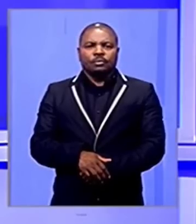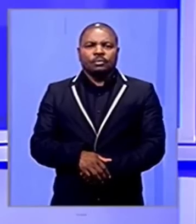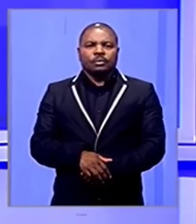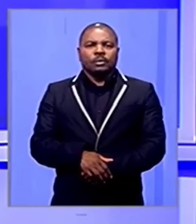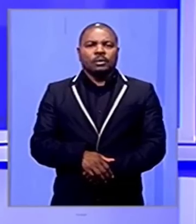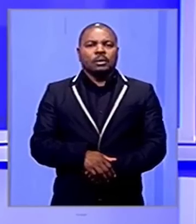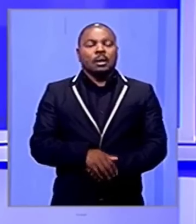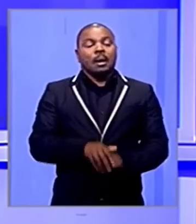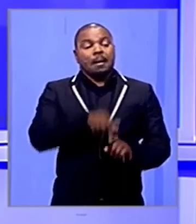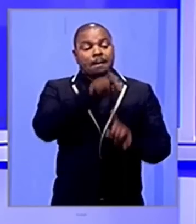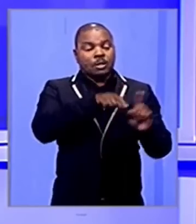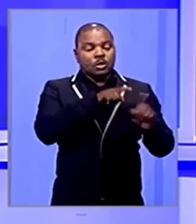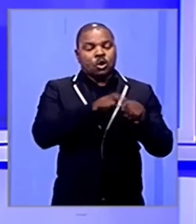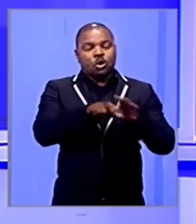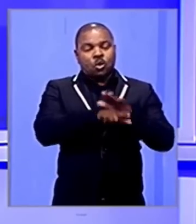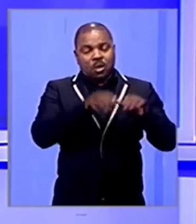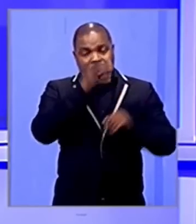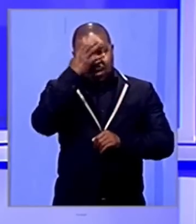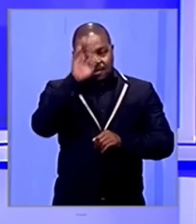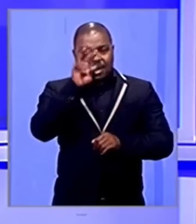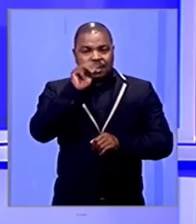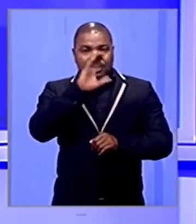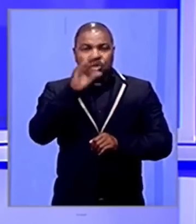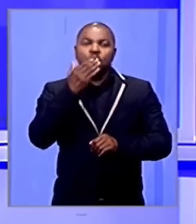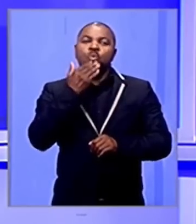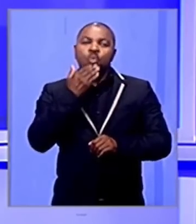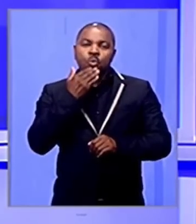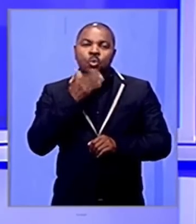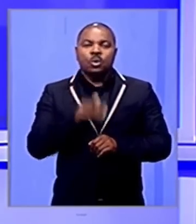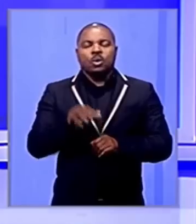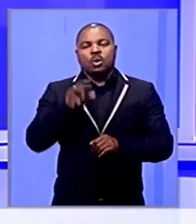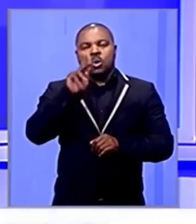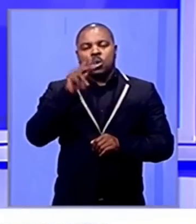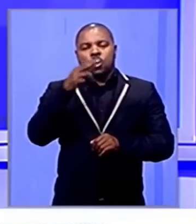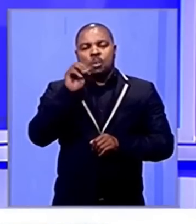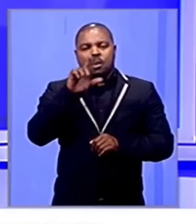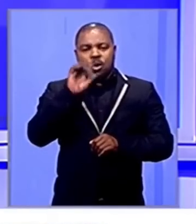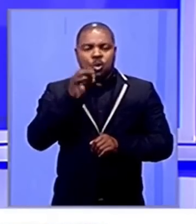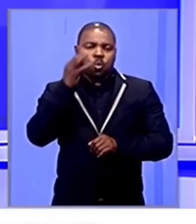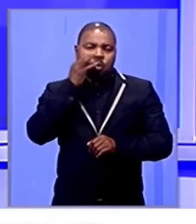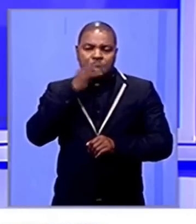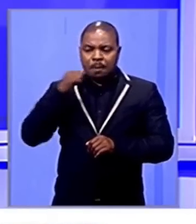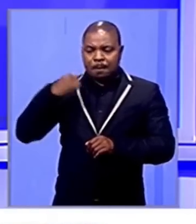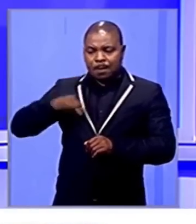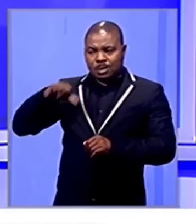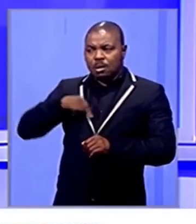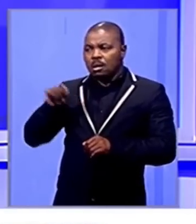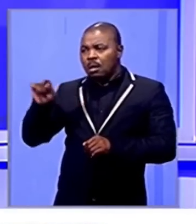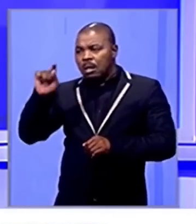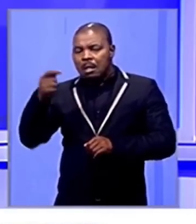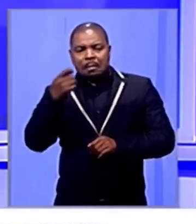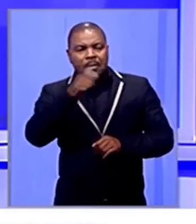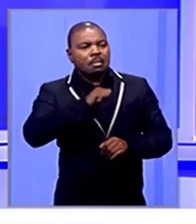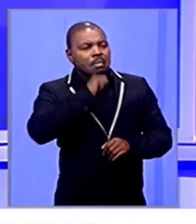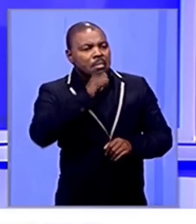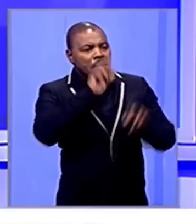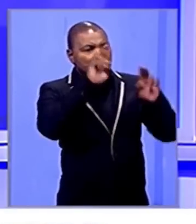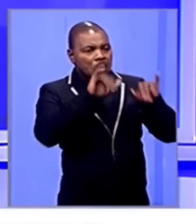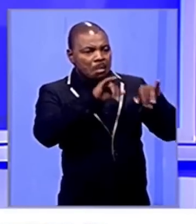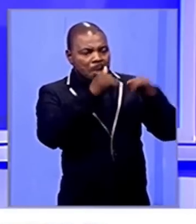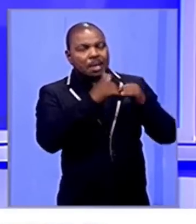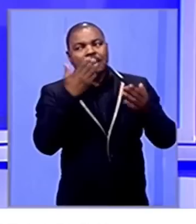Mokhuduthamaga wa lefapha la dipuso selegae mono Gauteng Mzi Khumalo a re dimmasepala tse di kolotang Eskom ga jaana di ka romela dikopo